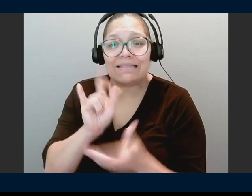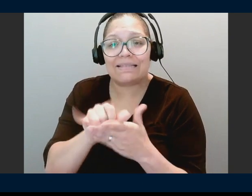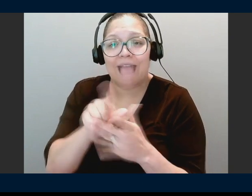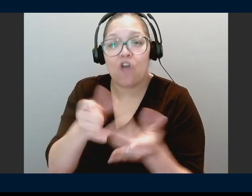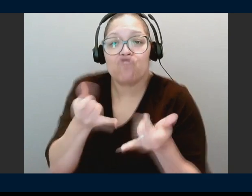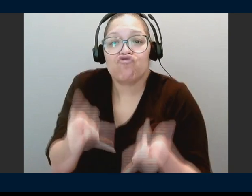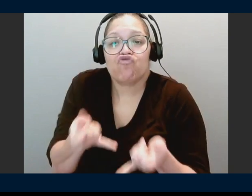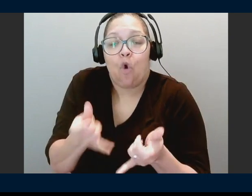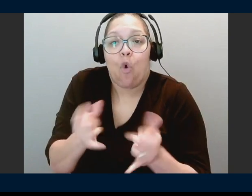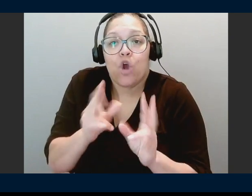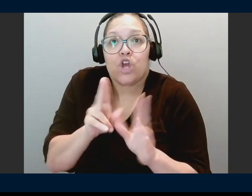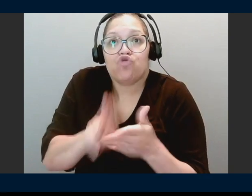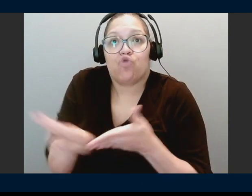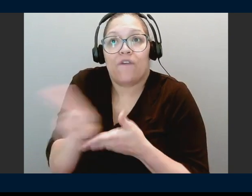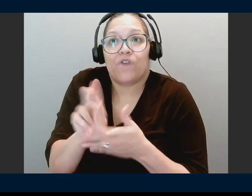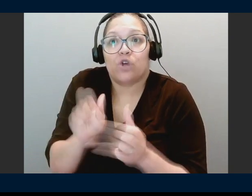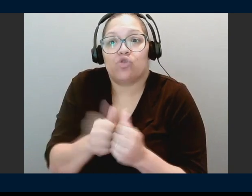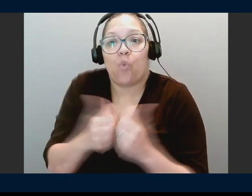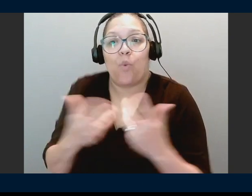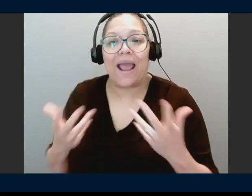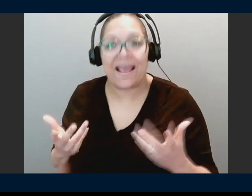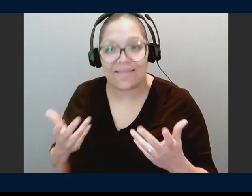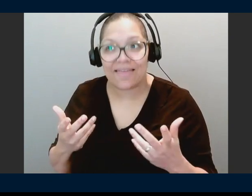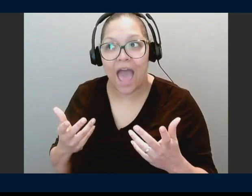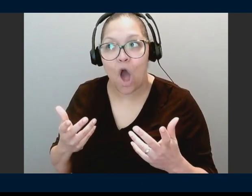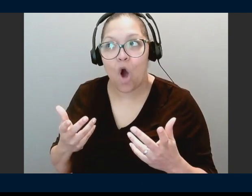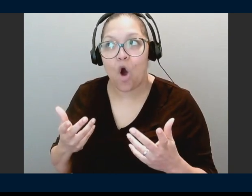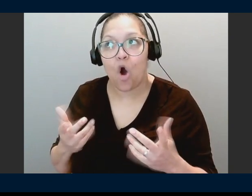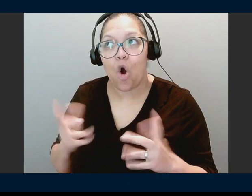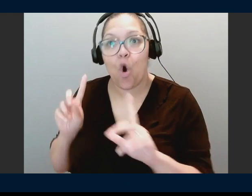without going somewhere else?